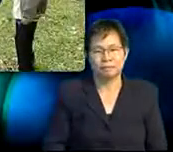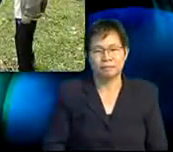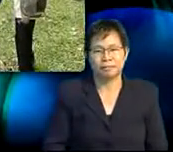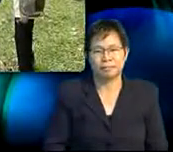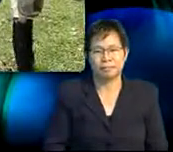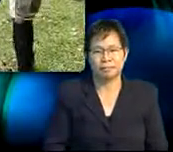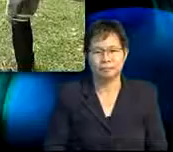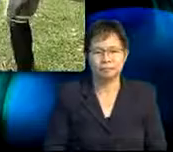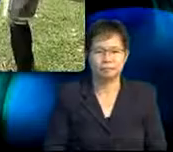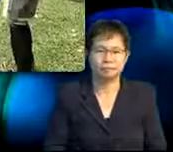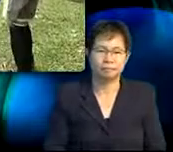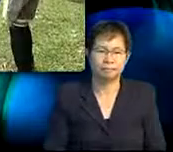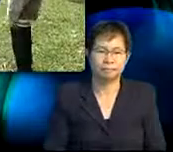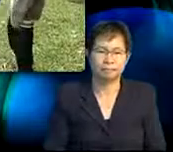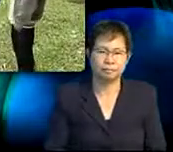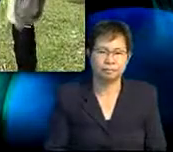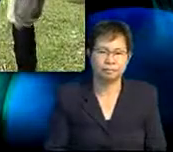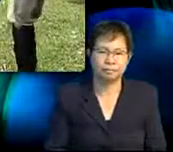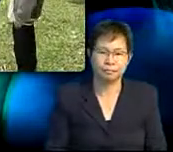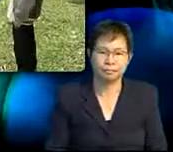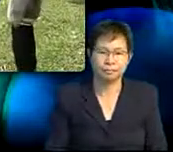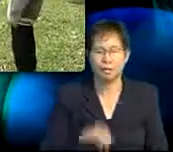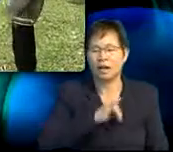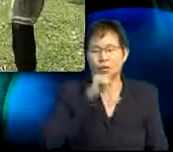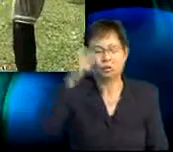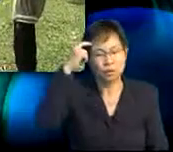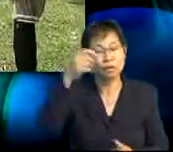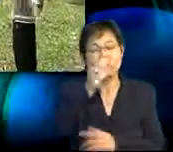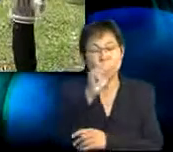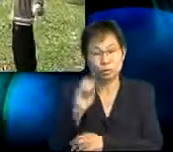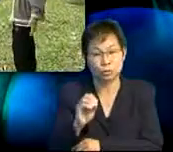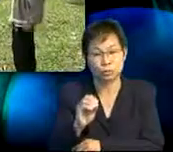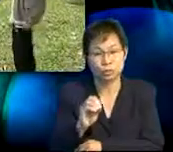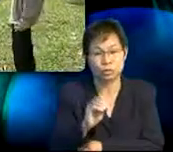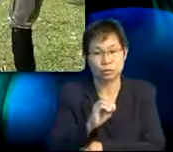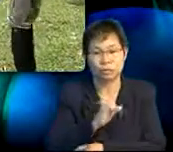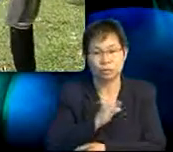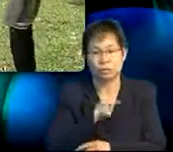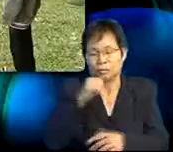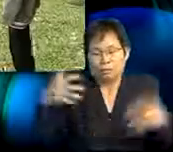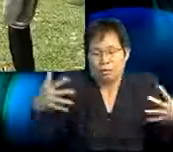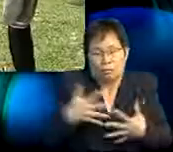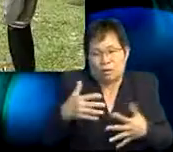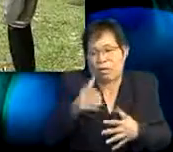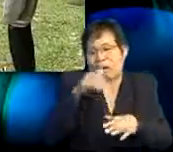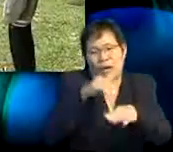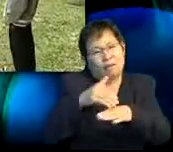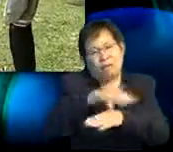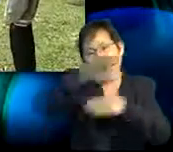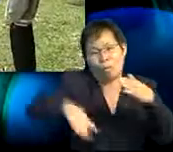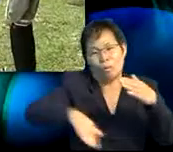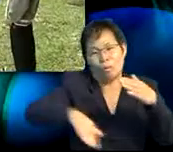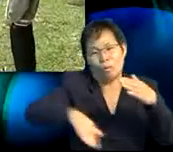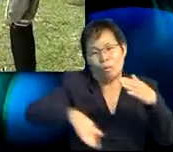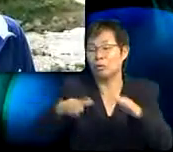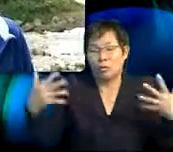That was scary. No, I don't think so. In fact, I wasn't afraid at all. What do you think? Were you afraid,